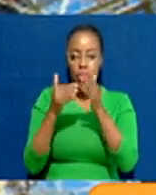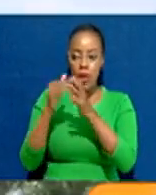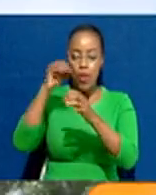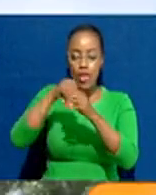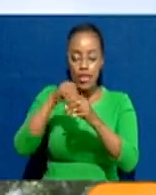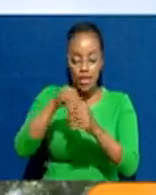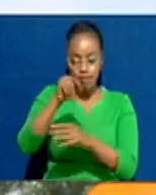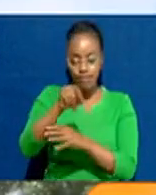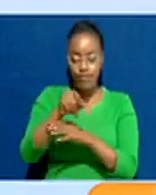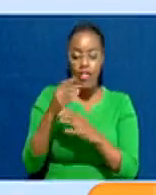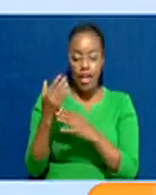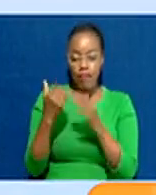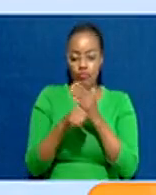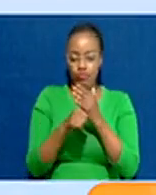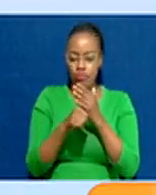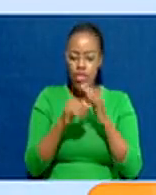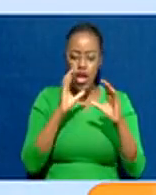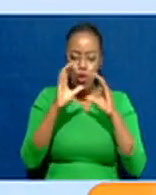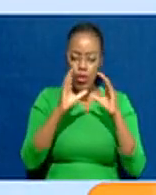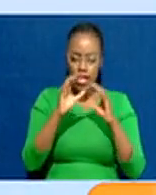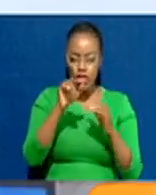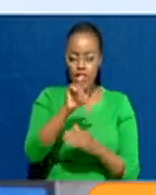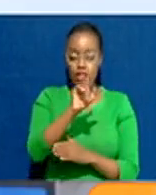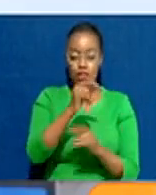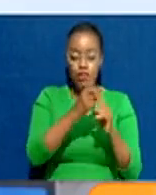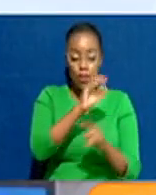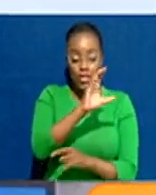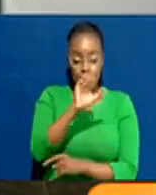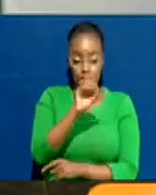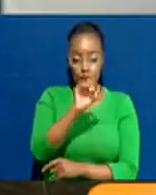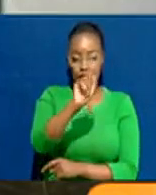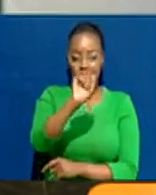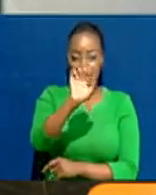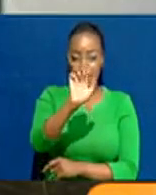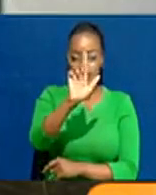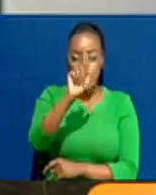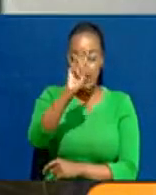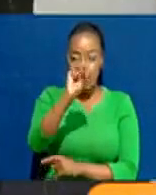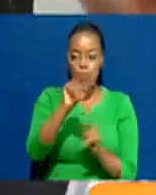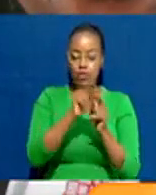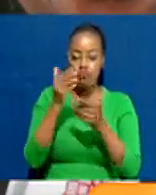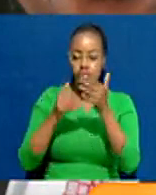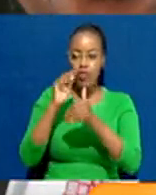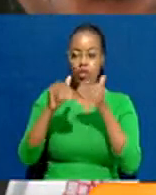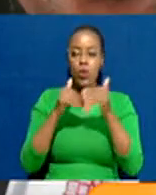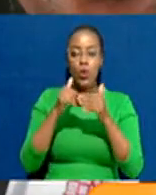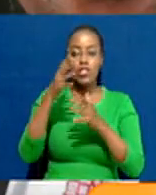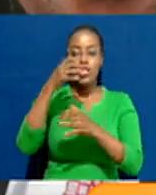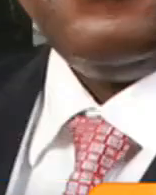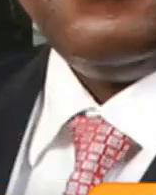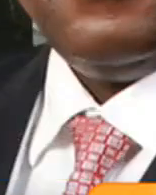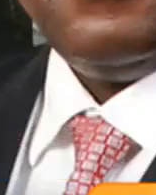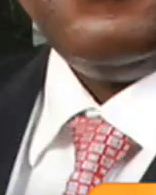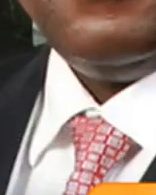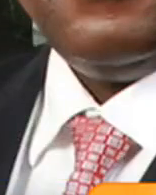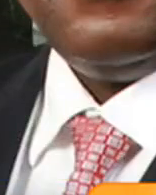Telkom network. However, according to Telkom Kenya CEO Mugo Kibati, Telkom is actively engaging all stakeholders to